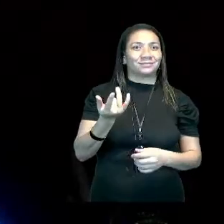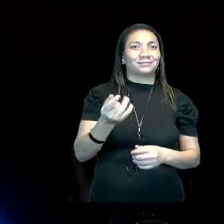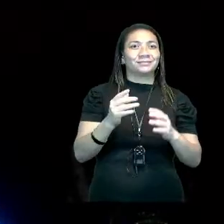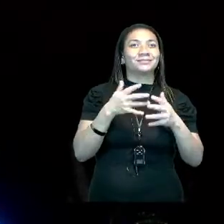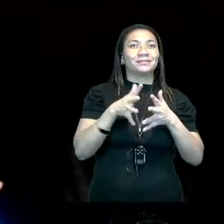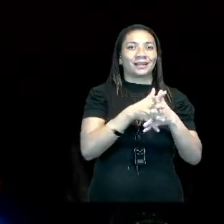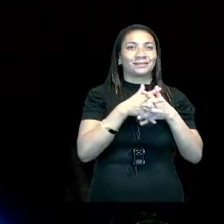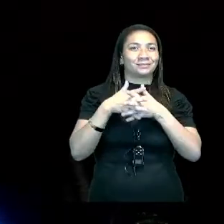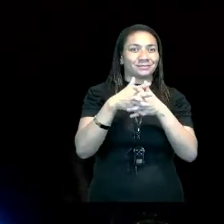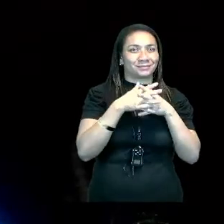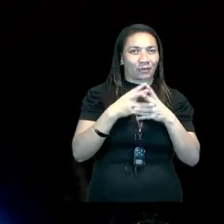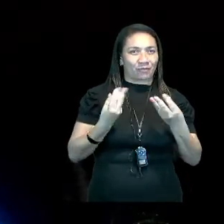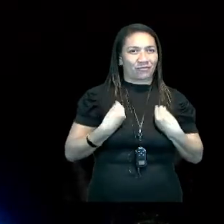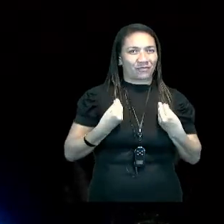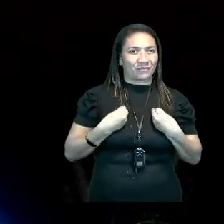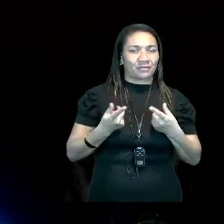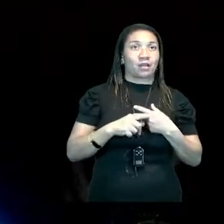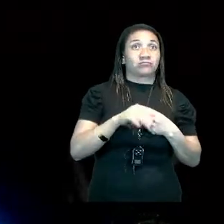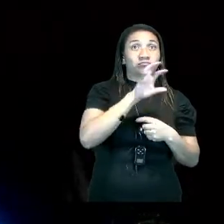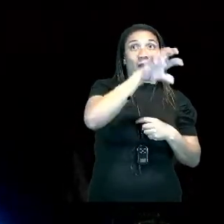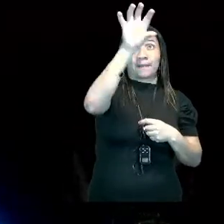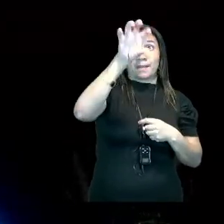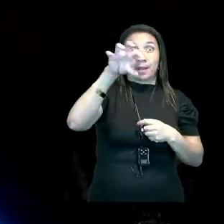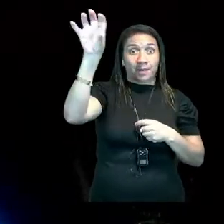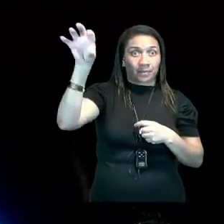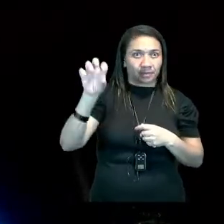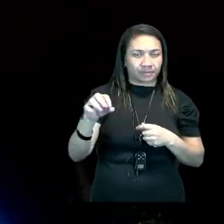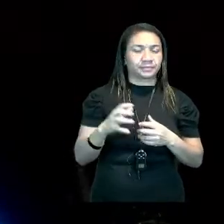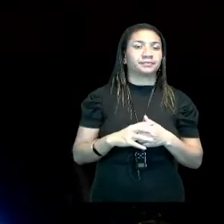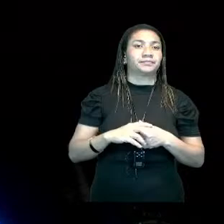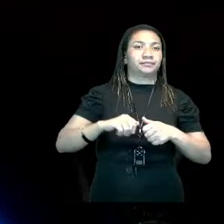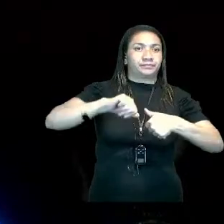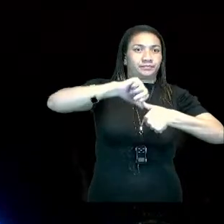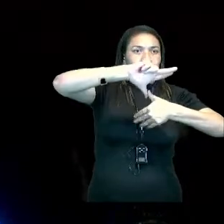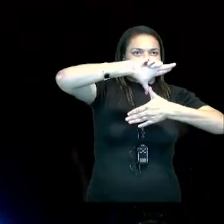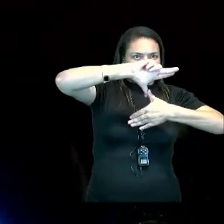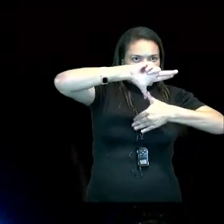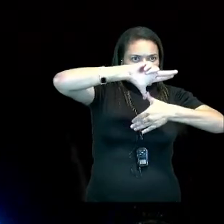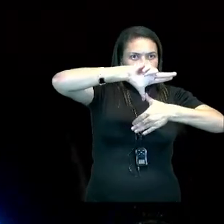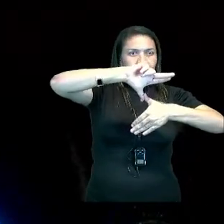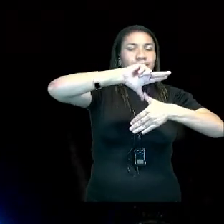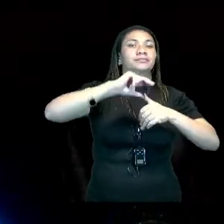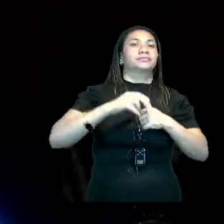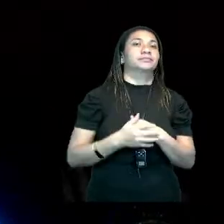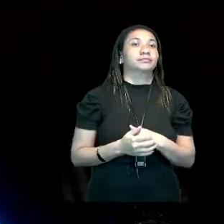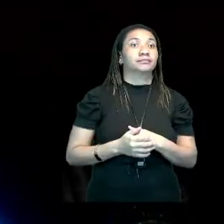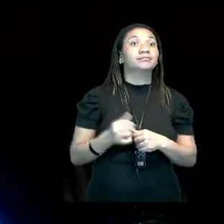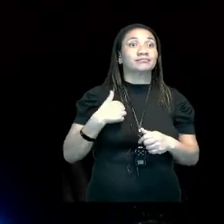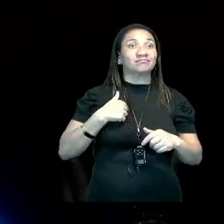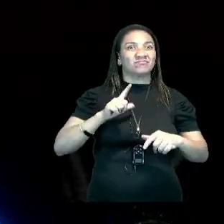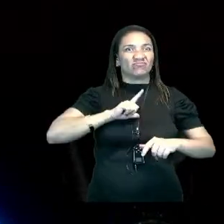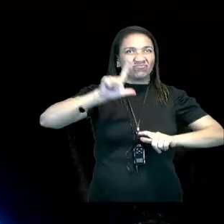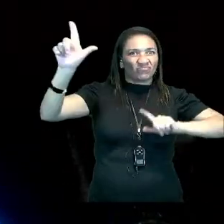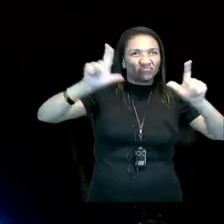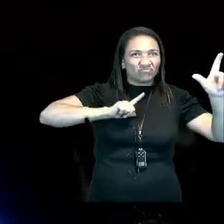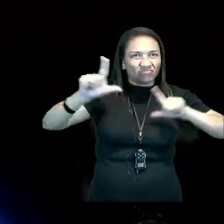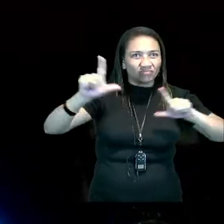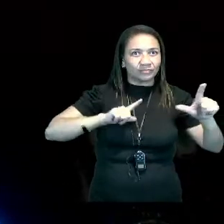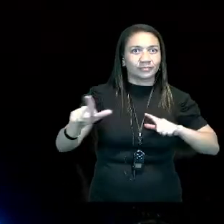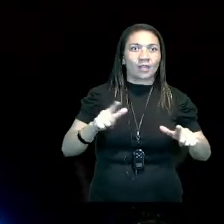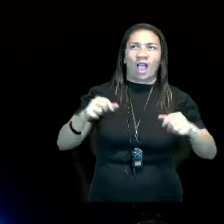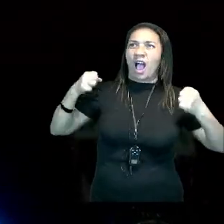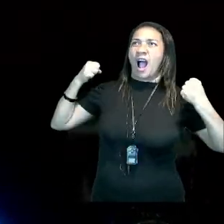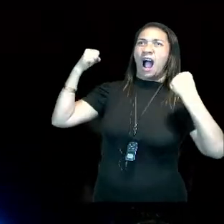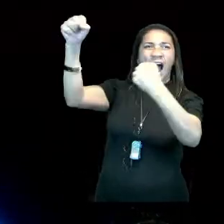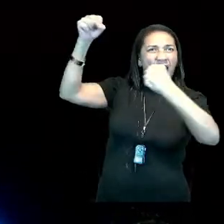in other countries, South America, Caribbean women led the struggle for my freedom.